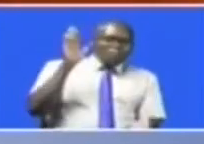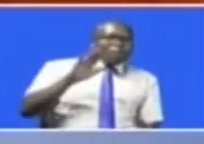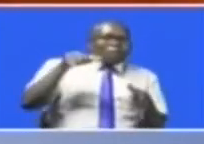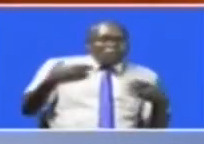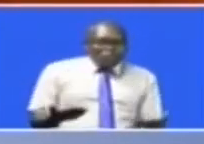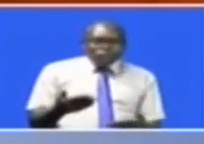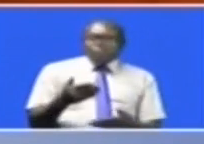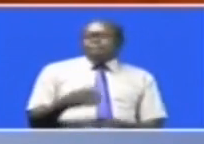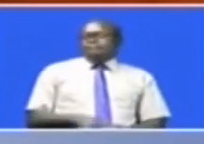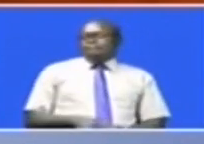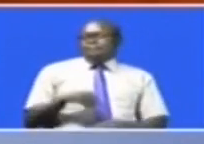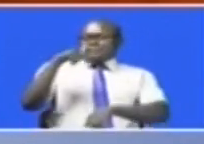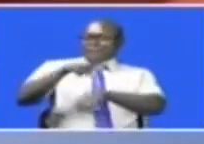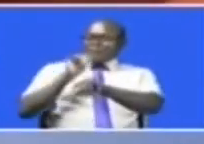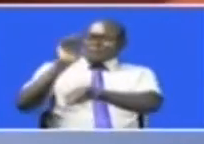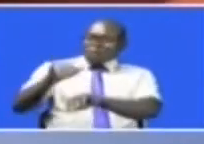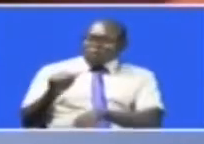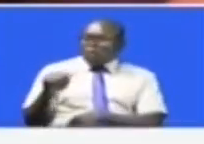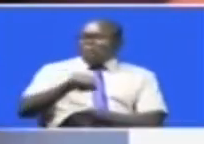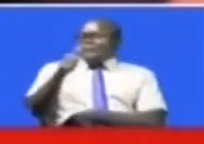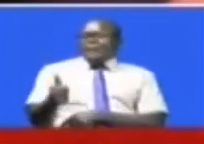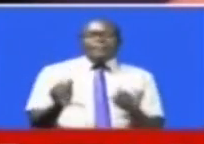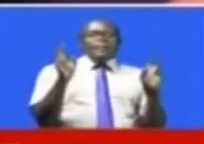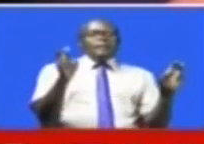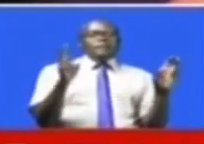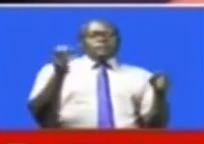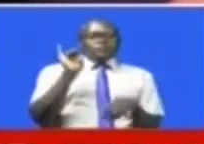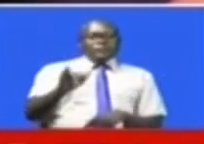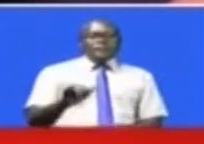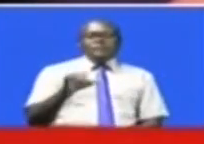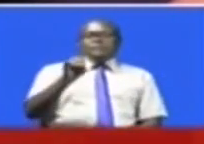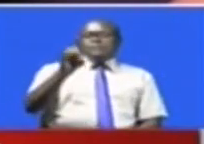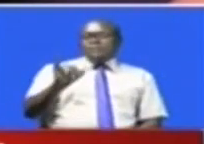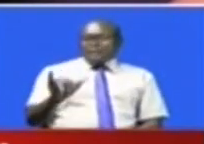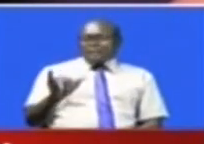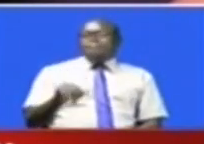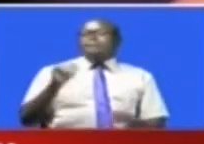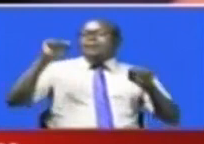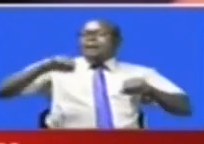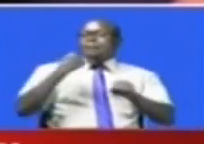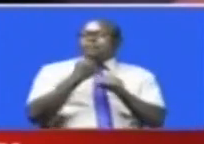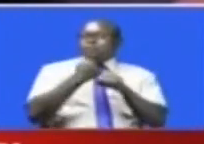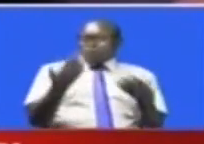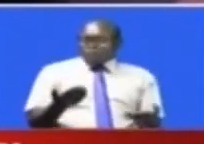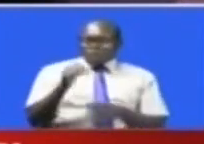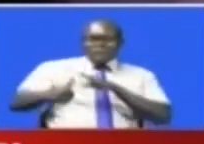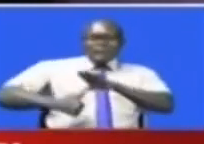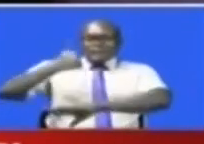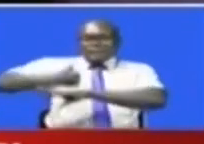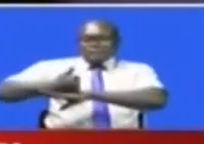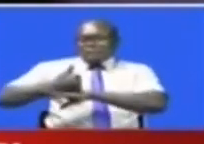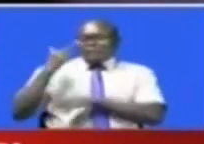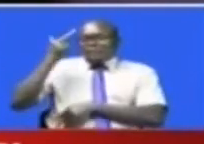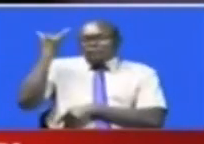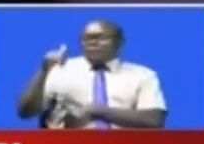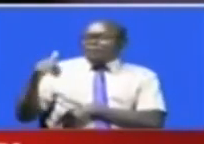or perhaps when he was called, maybe the other issues that the DCI has been able to establish and the reason